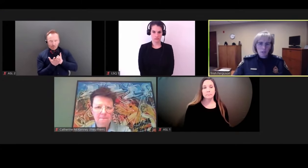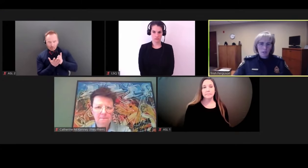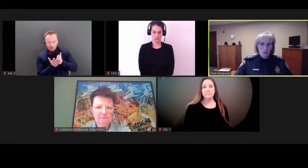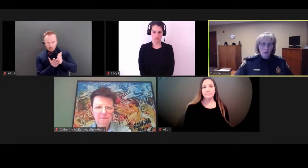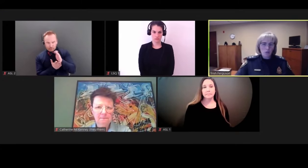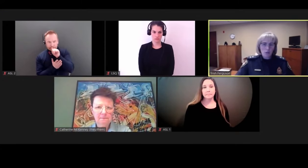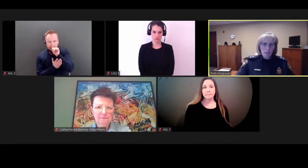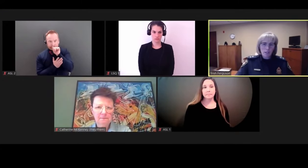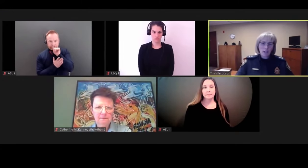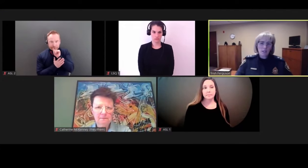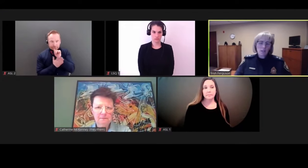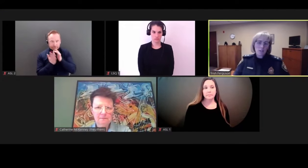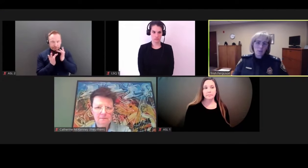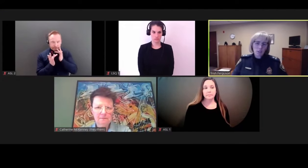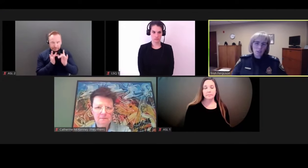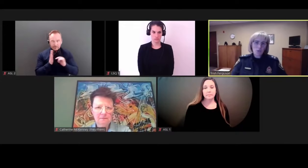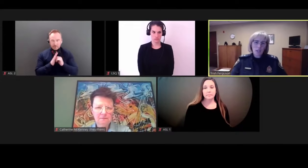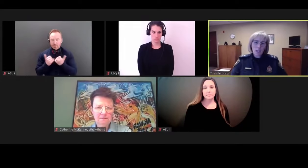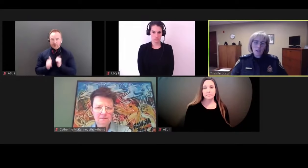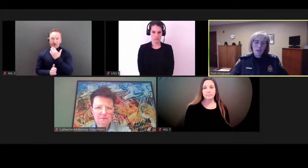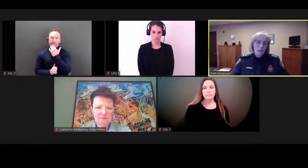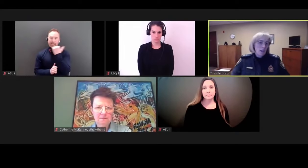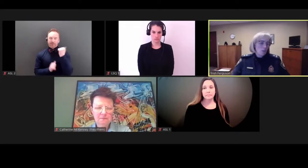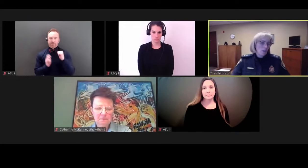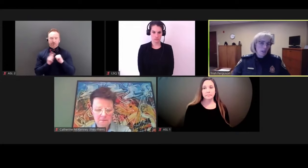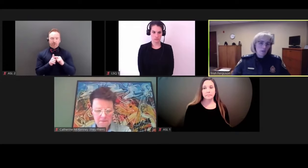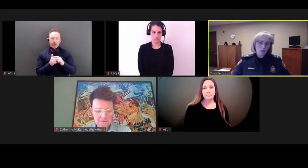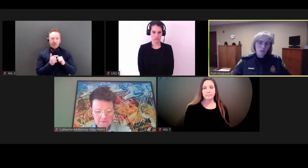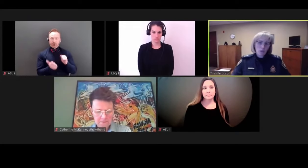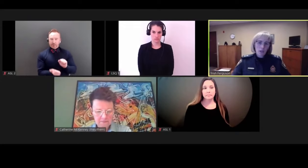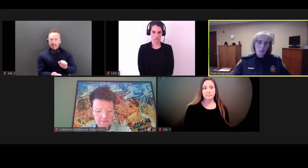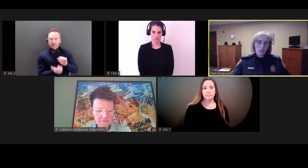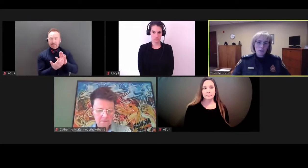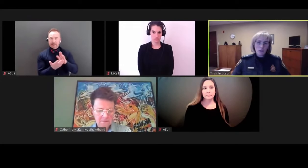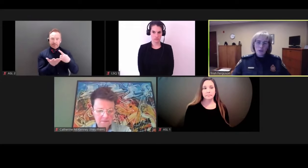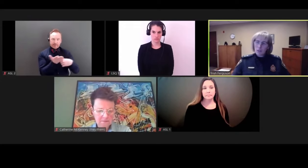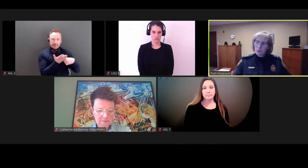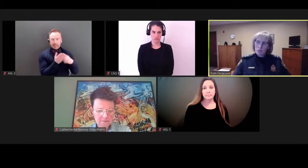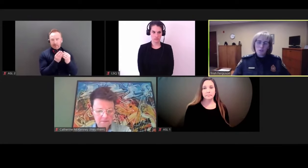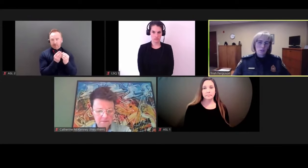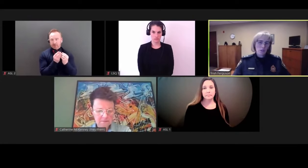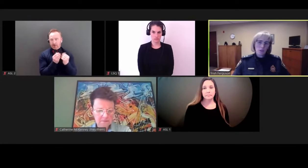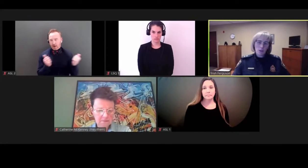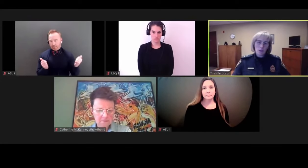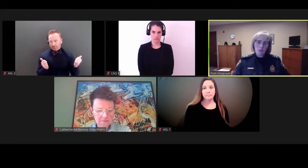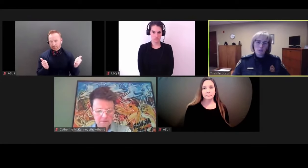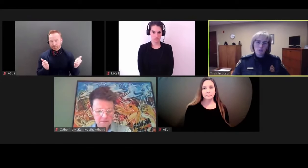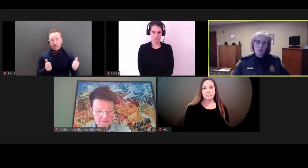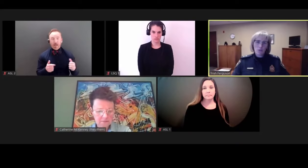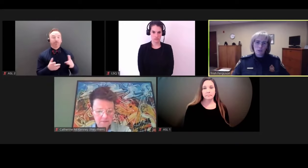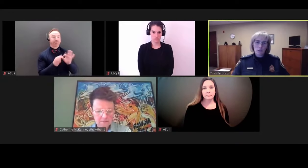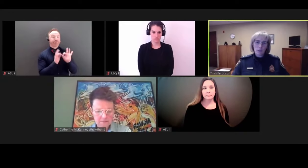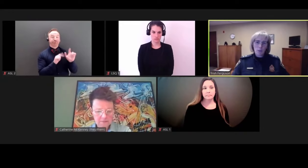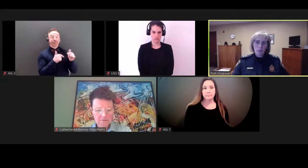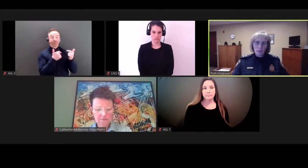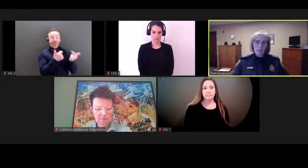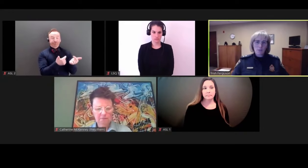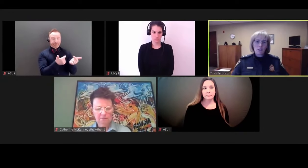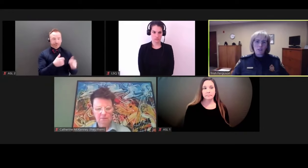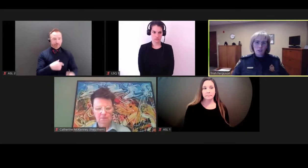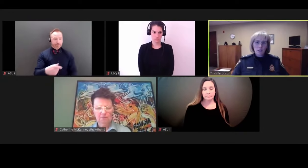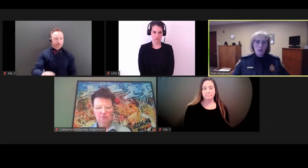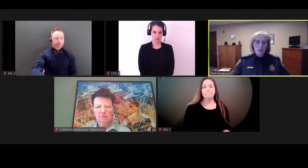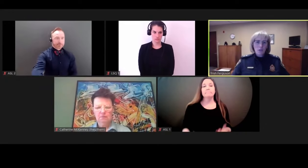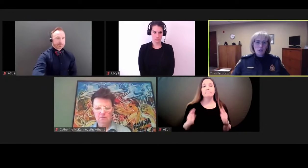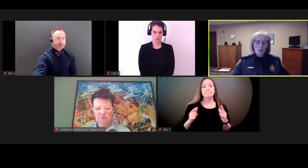best now to address that as much as we can. And we're thankful for all the help that we've got, especially with our city partners who have also been helping, because some of